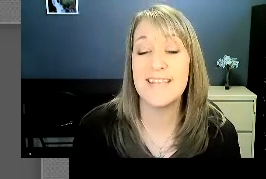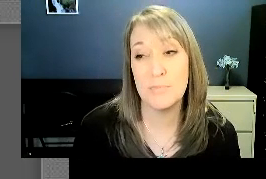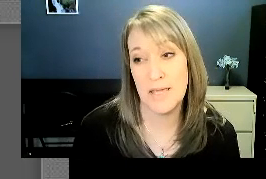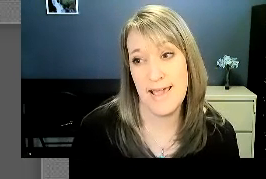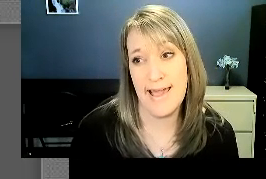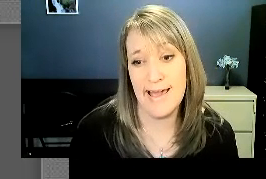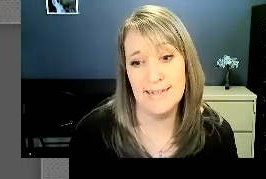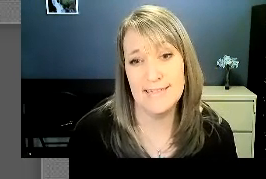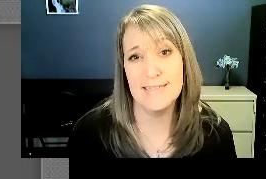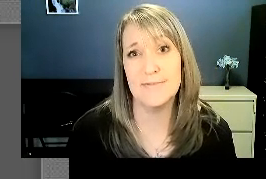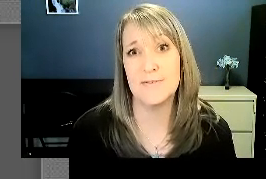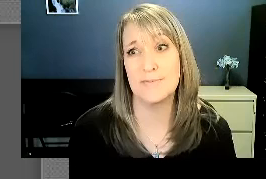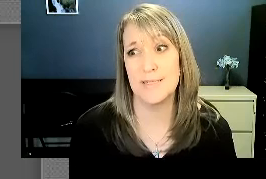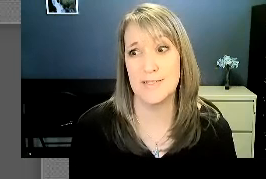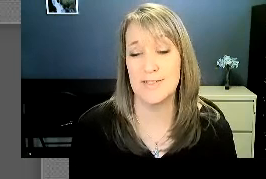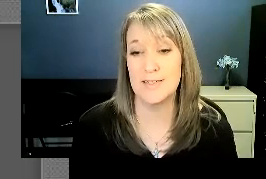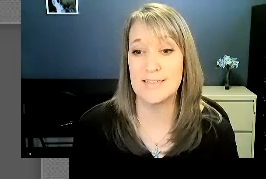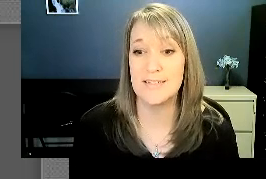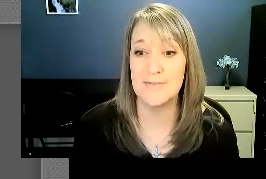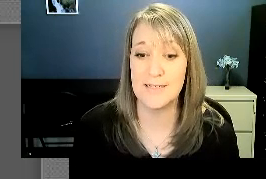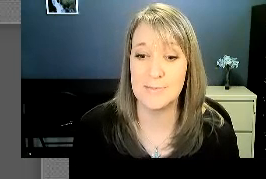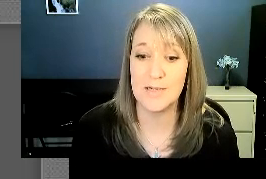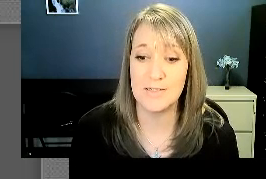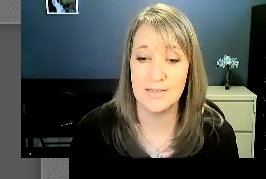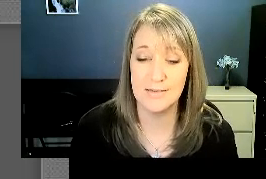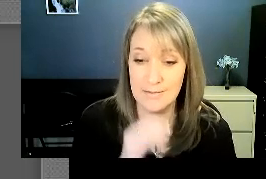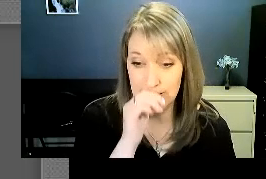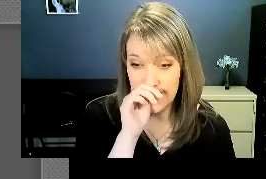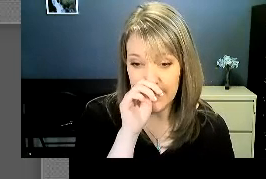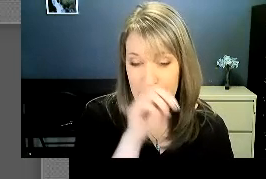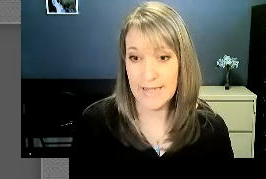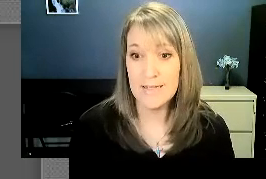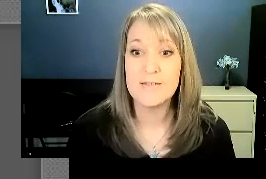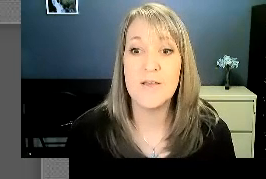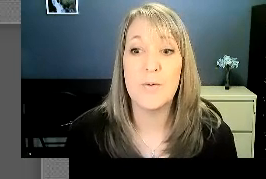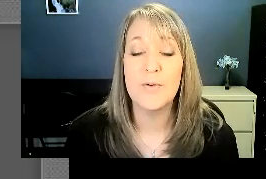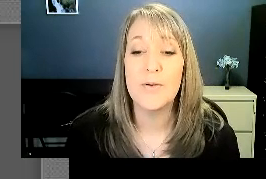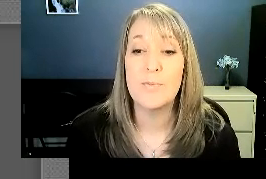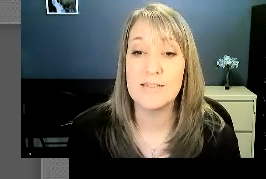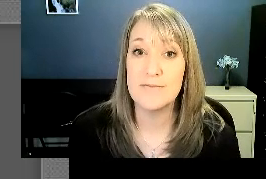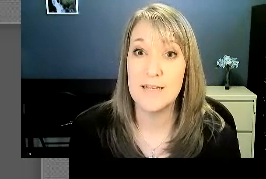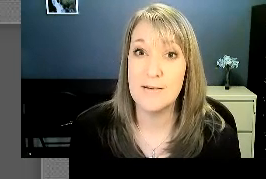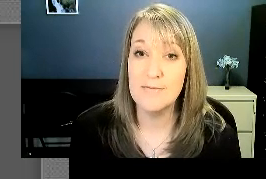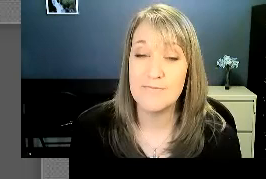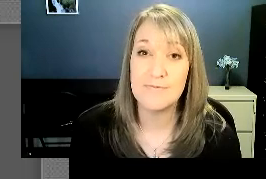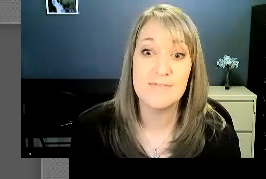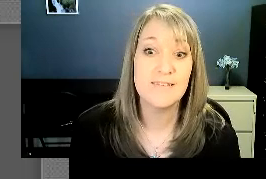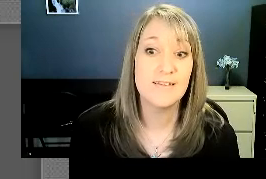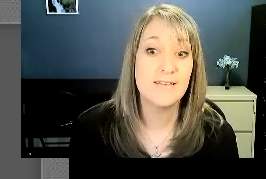Okay, same cat, different picture, different expression. Okay, so pause the